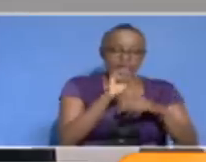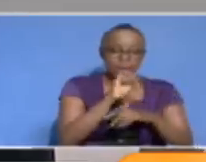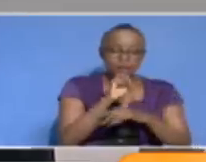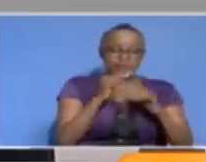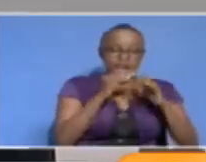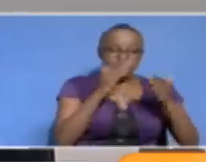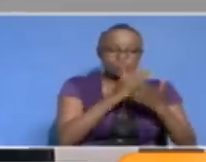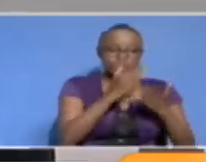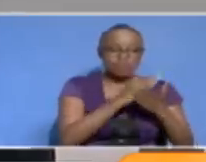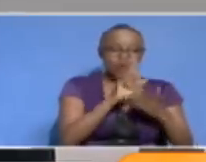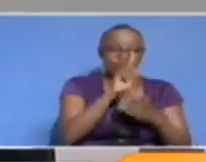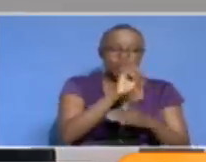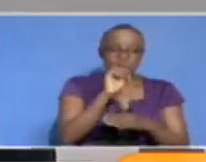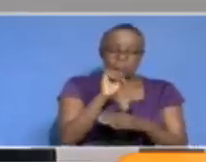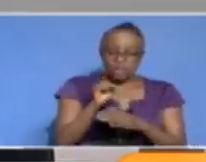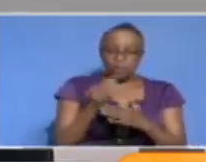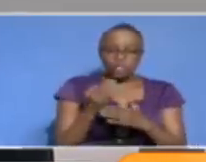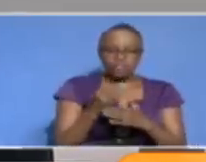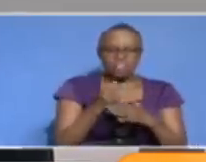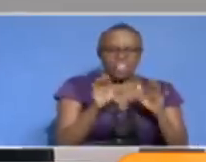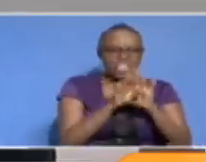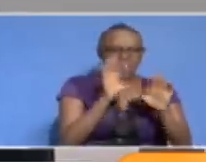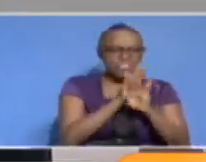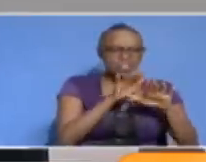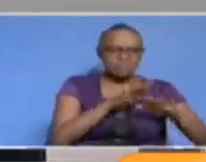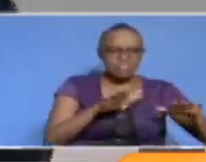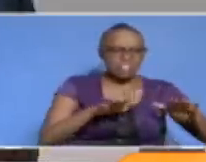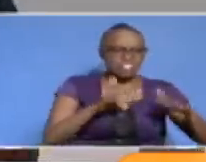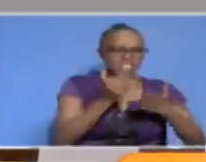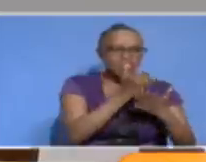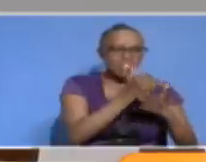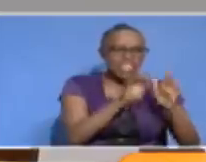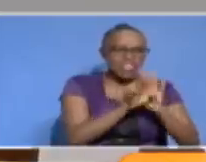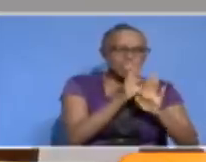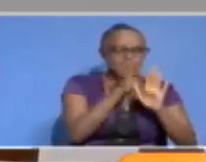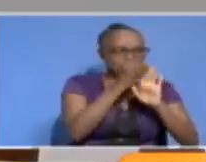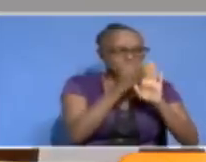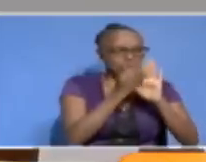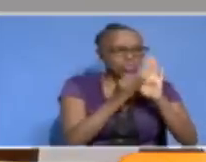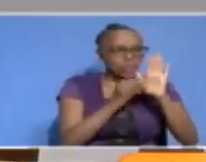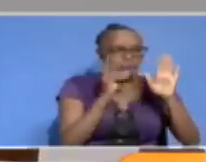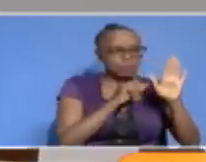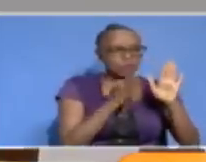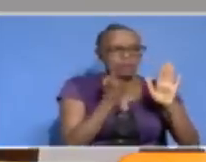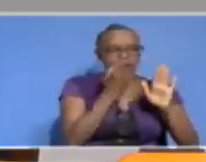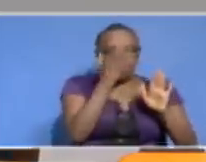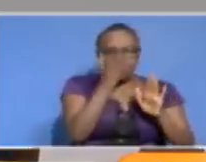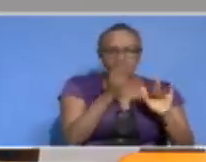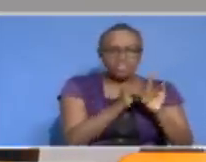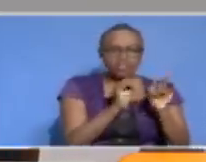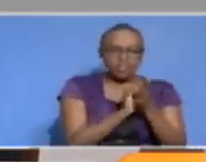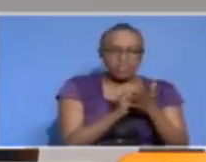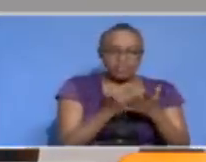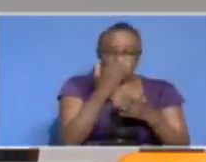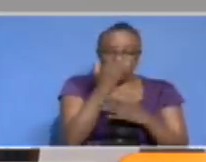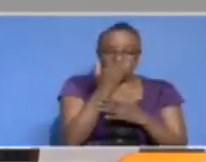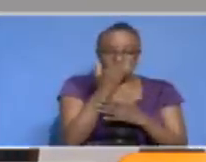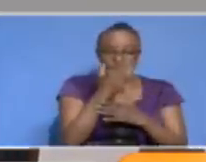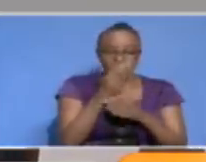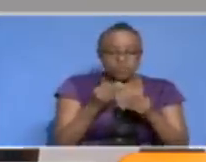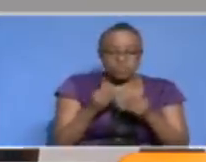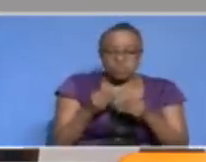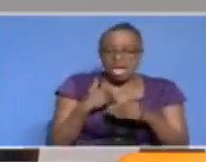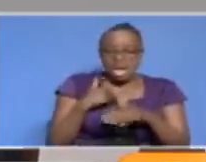House rents we have collected 1 million. Everything, markets we have collected, everything is here. Wow. I just, because you monitor yourself. We don't handle